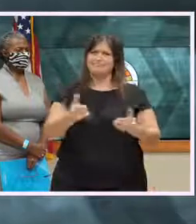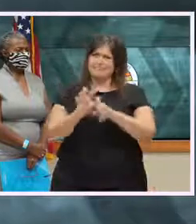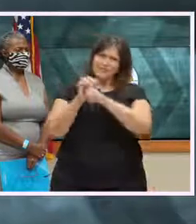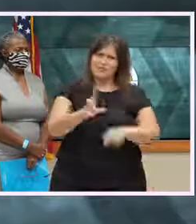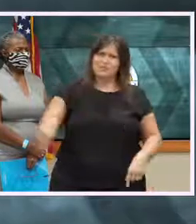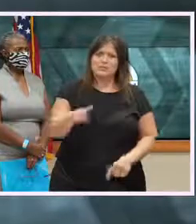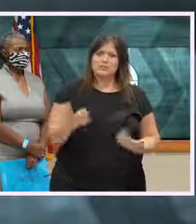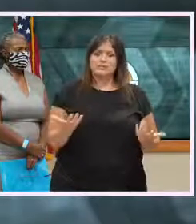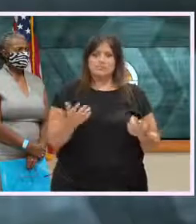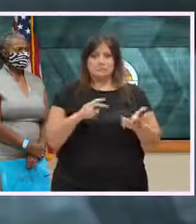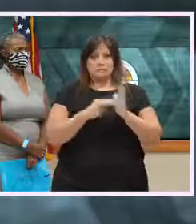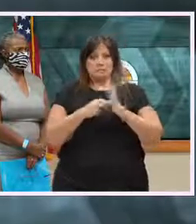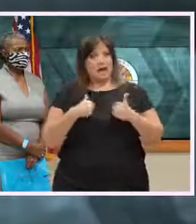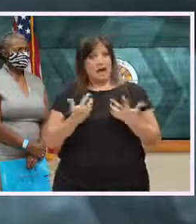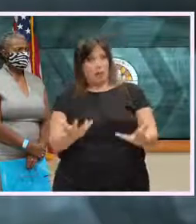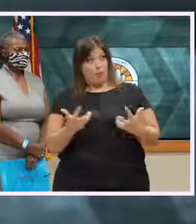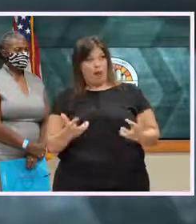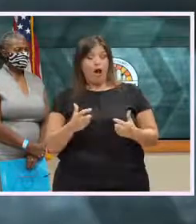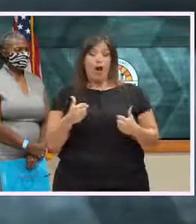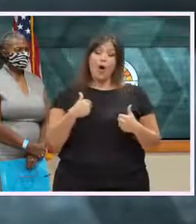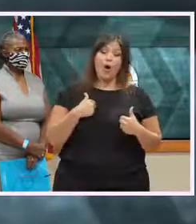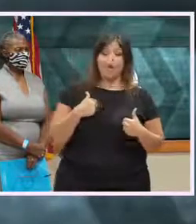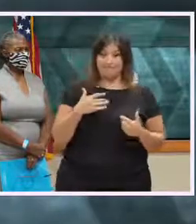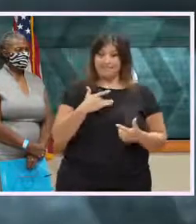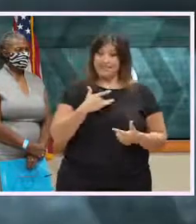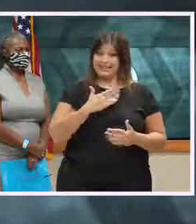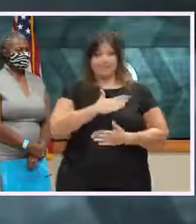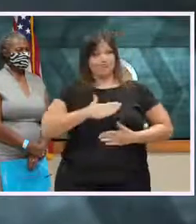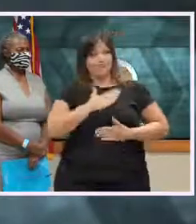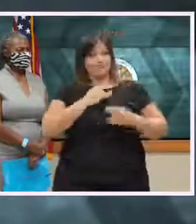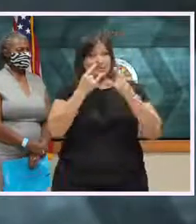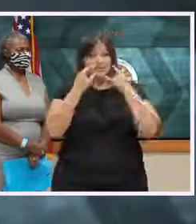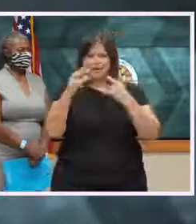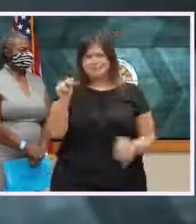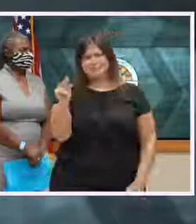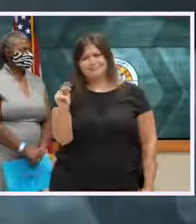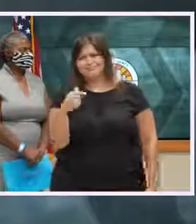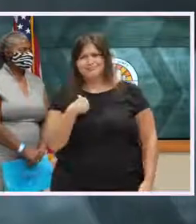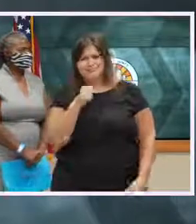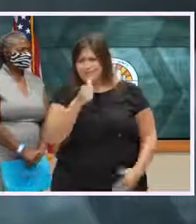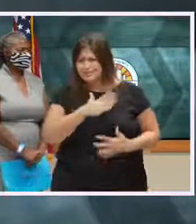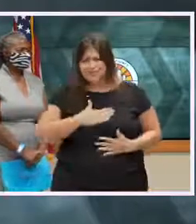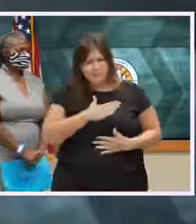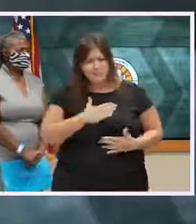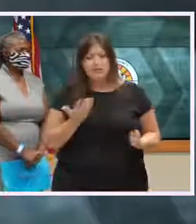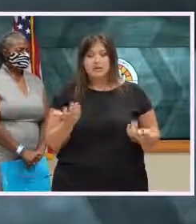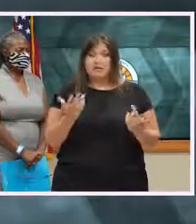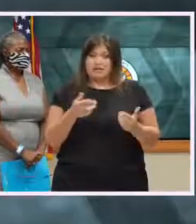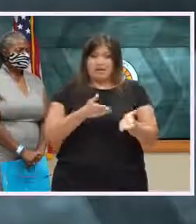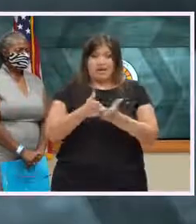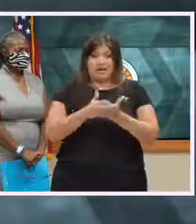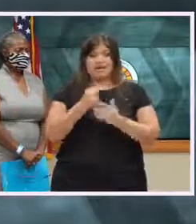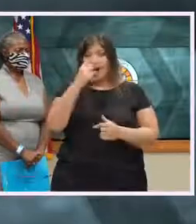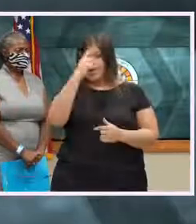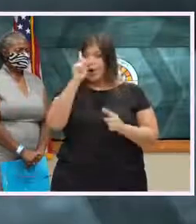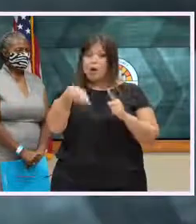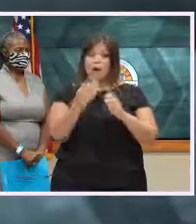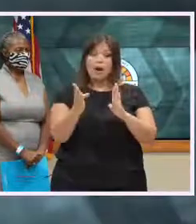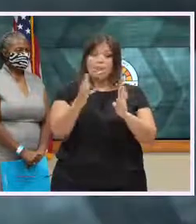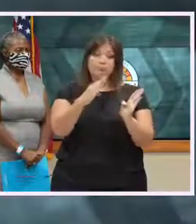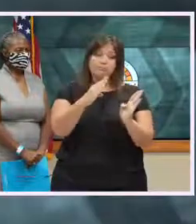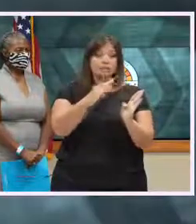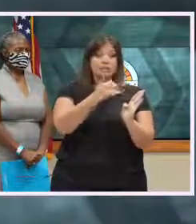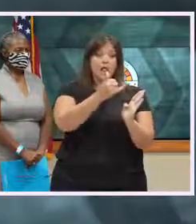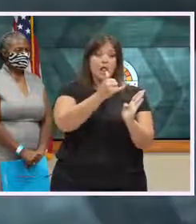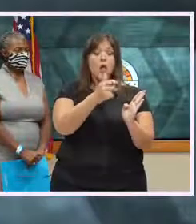It doesn't please me to do that. I don't like wearing a mask. I frankly thought that once we went to, yellow, that the next step would